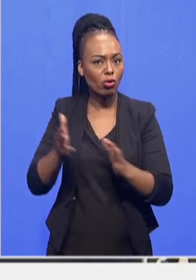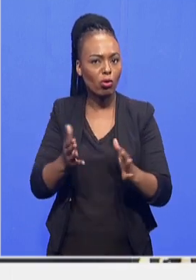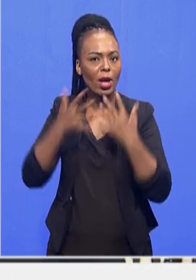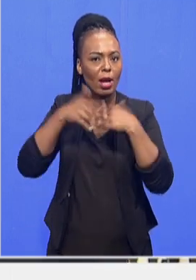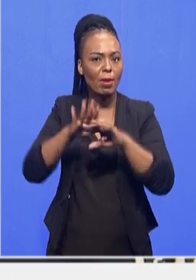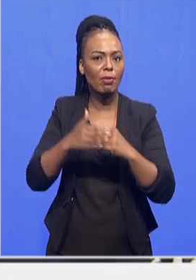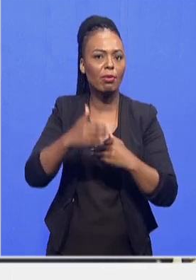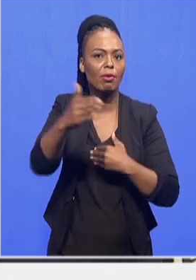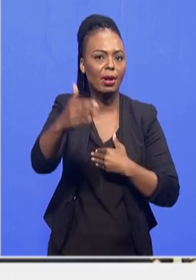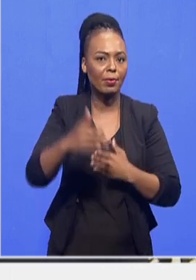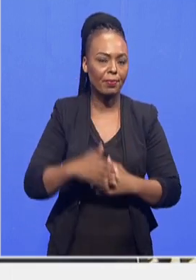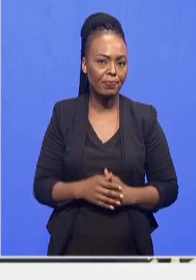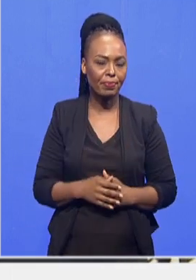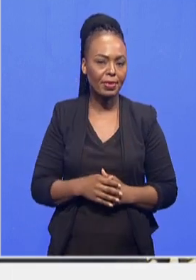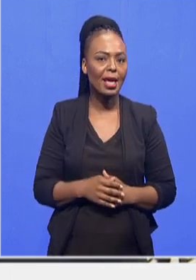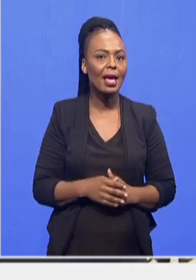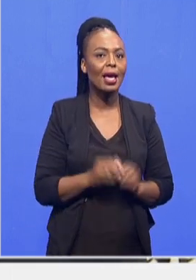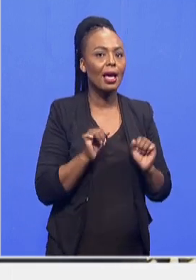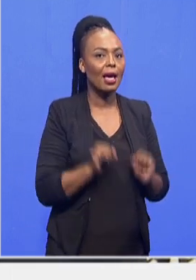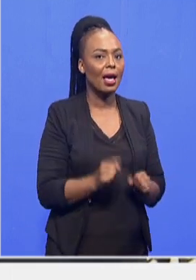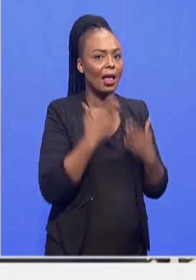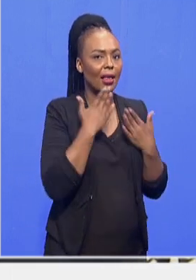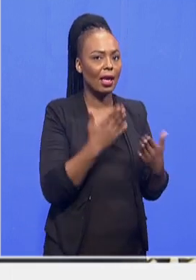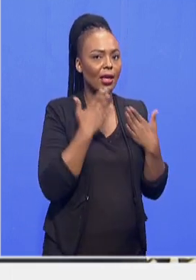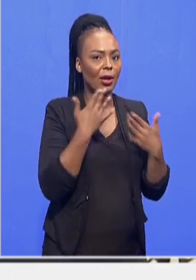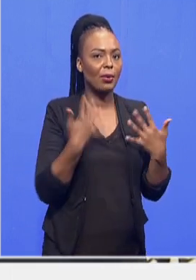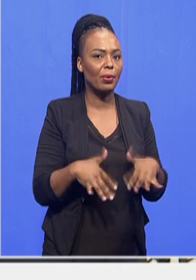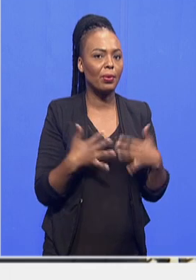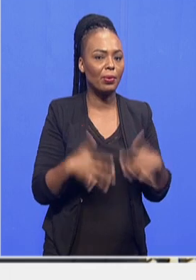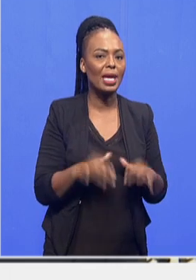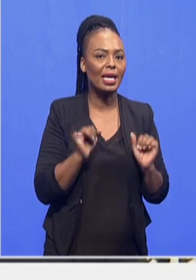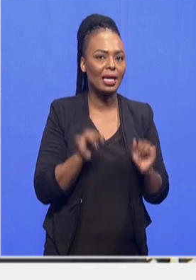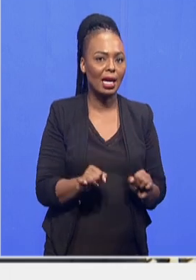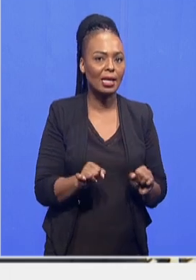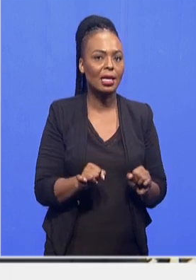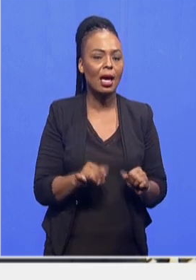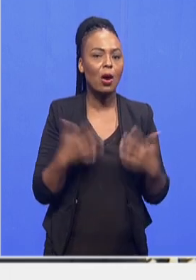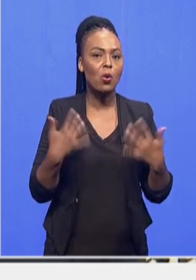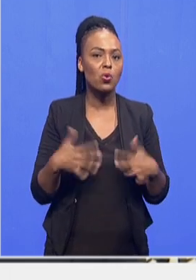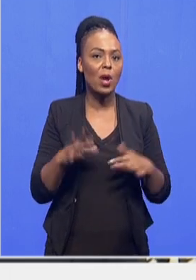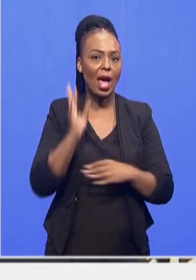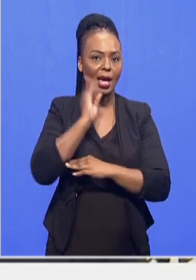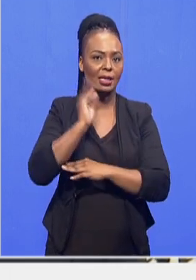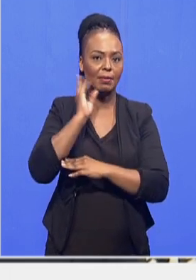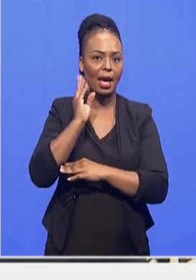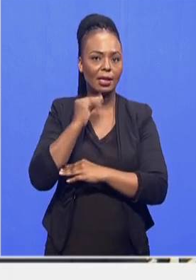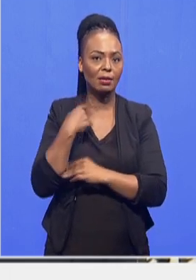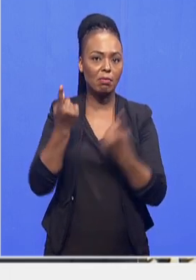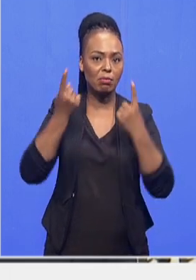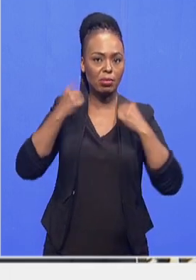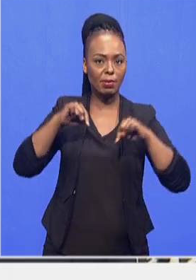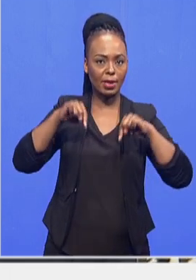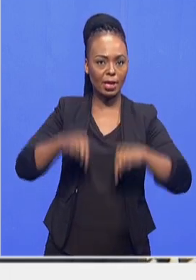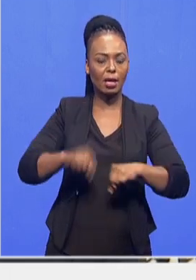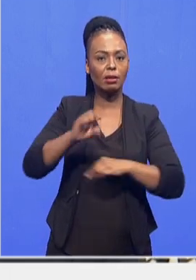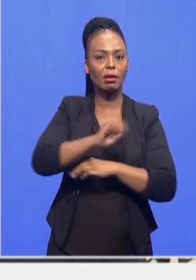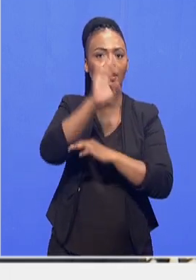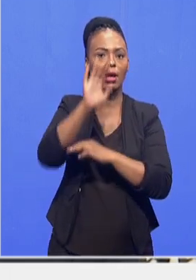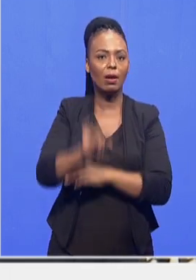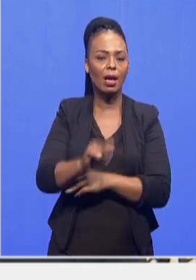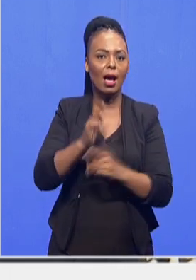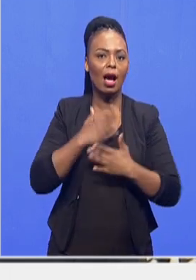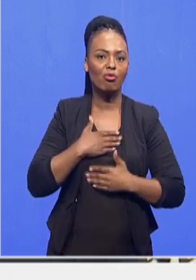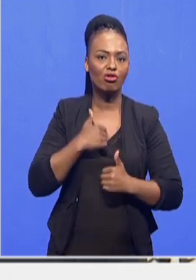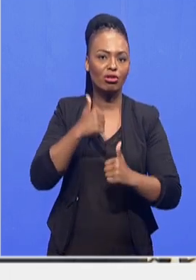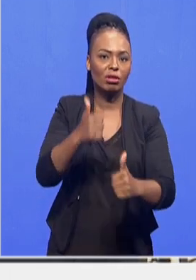Thank you very much. I think first and foremost, it has been quite an experience to come this side and appreciate the